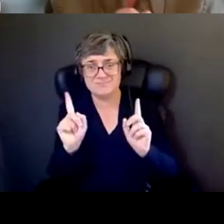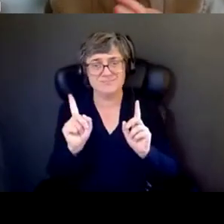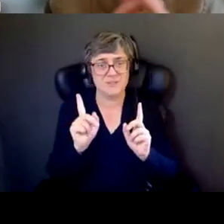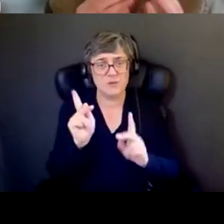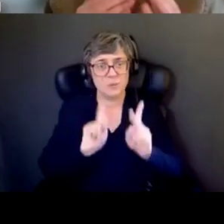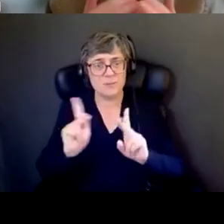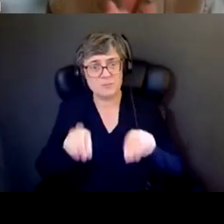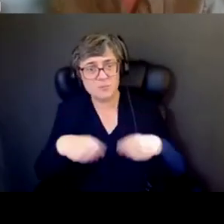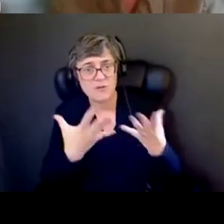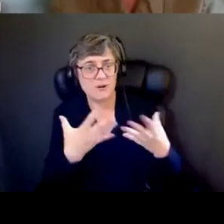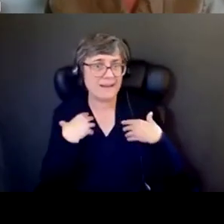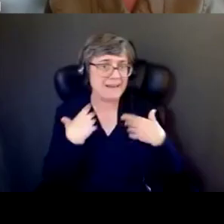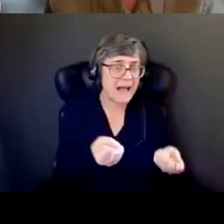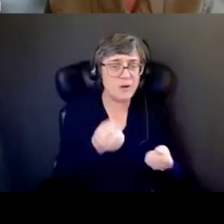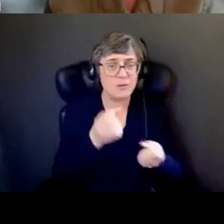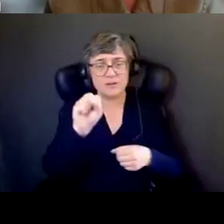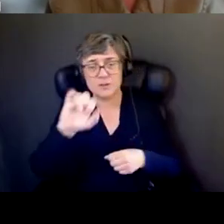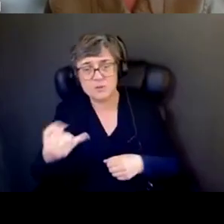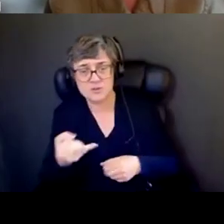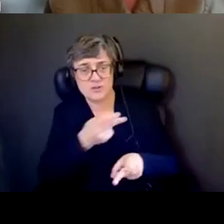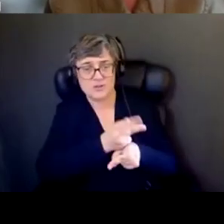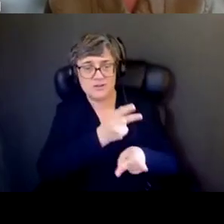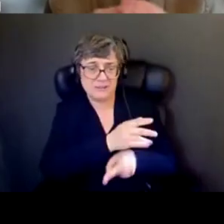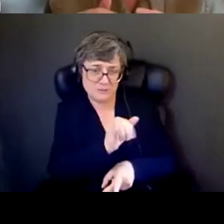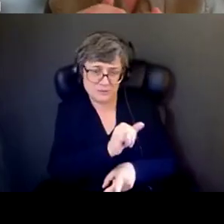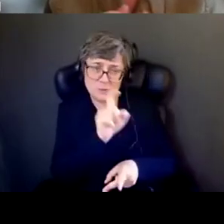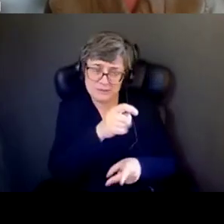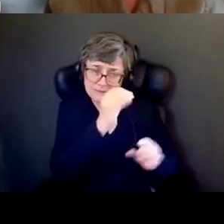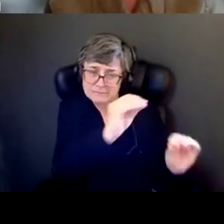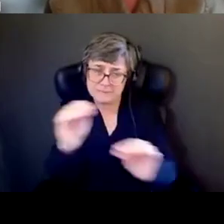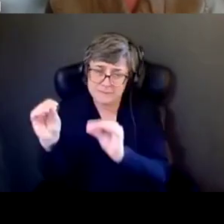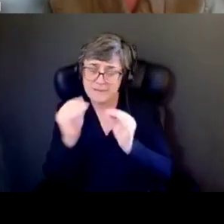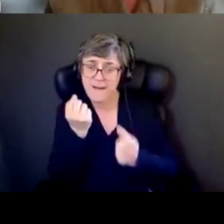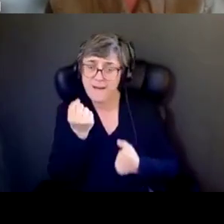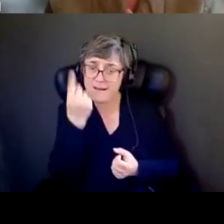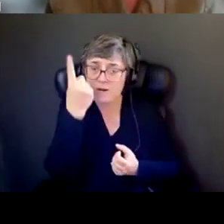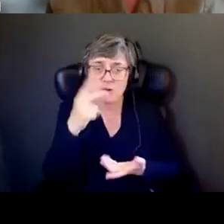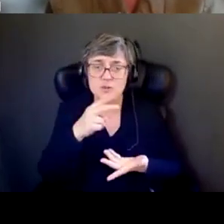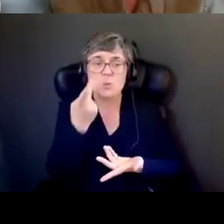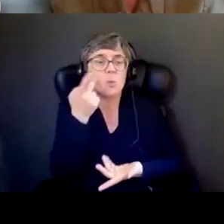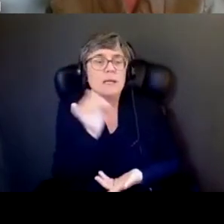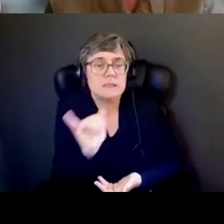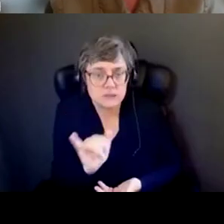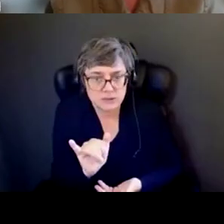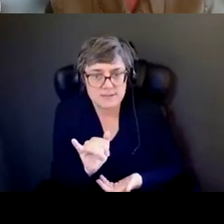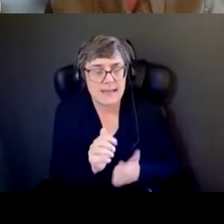like, what the pathways are to respond, and raising that awareness across these systems. I think